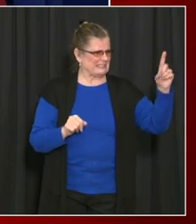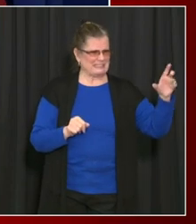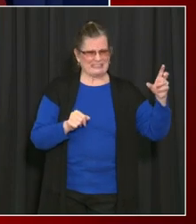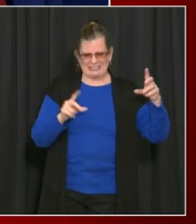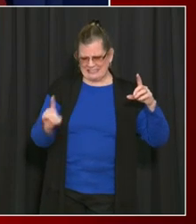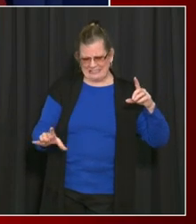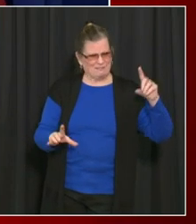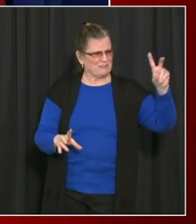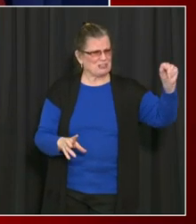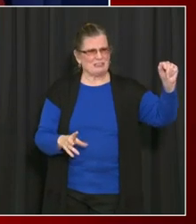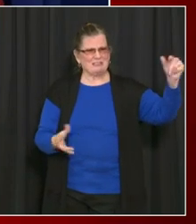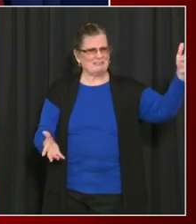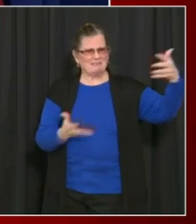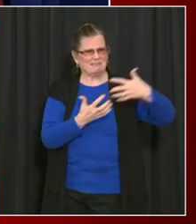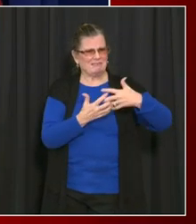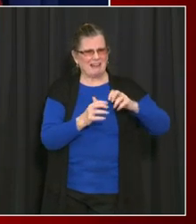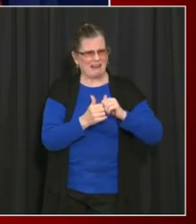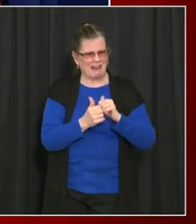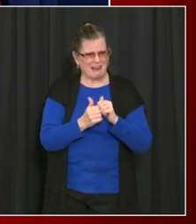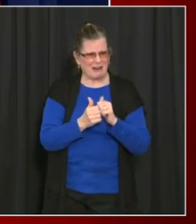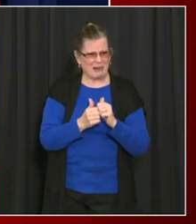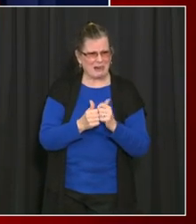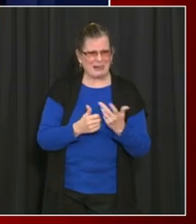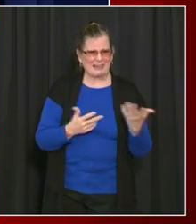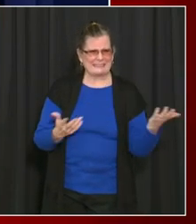I've been concerned about